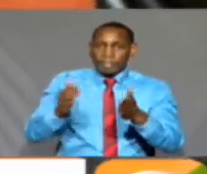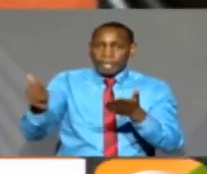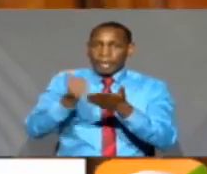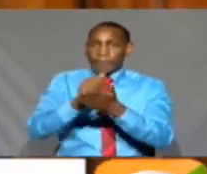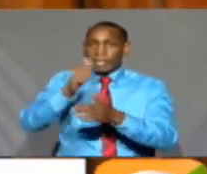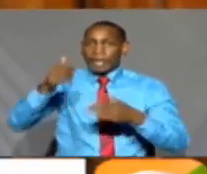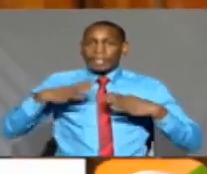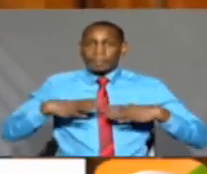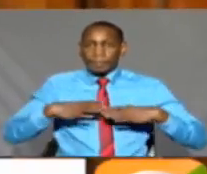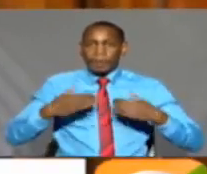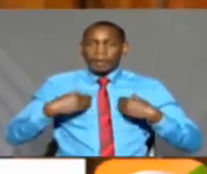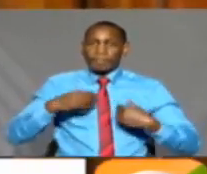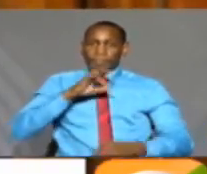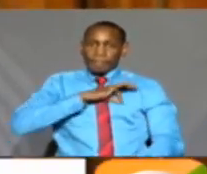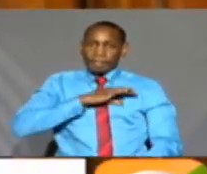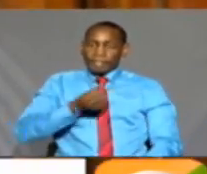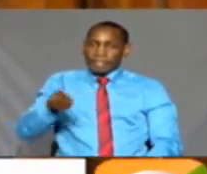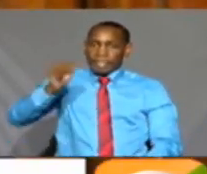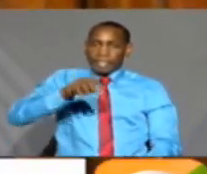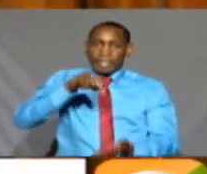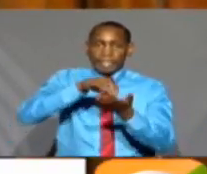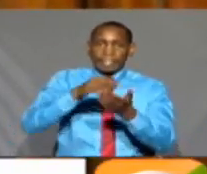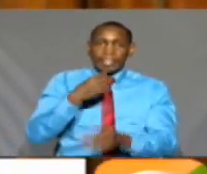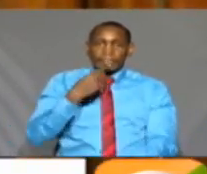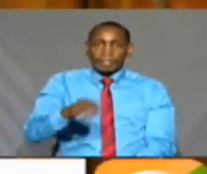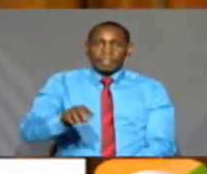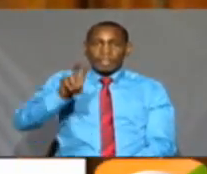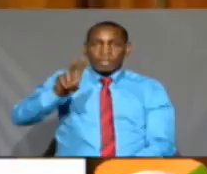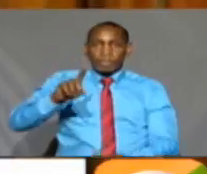other people for a commission. The case will be mentioned on the